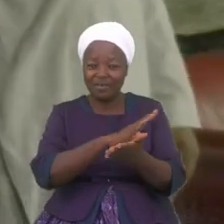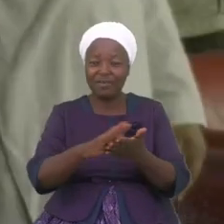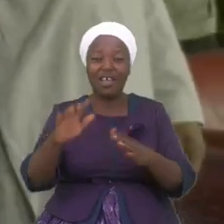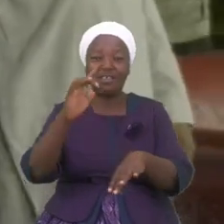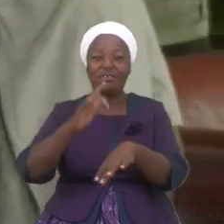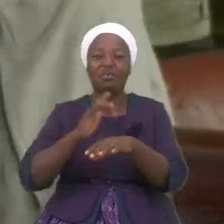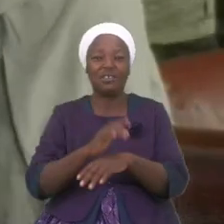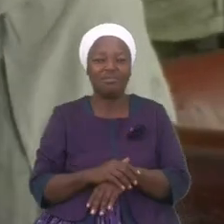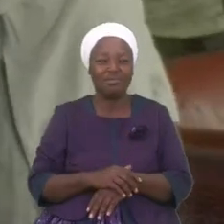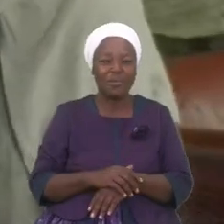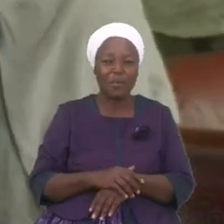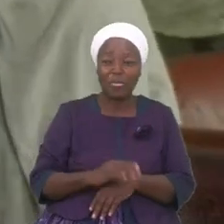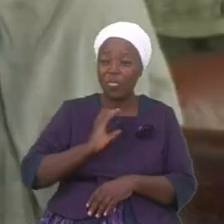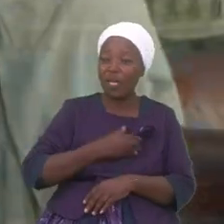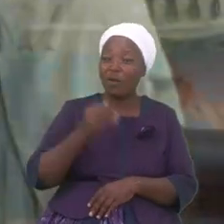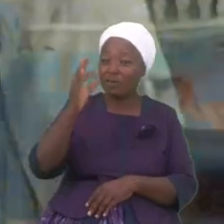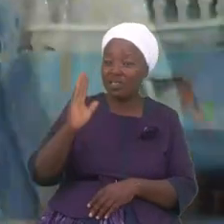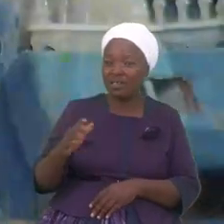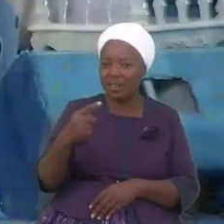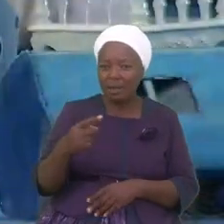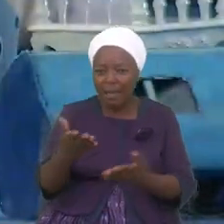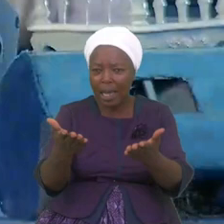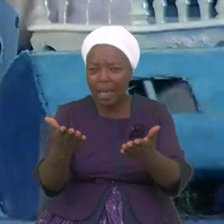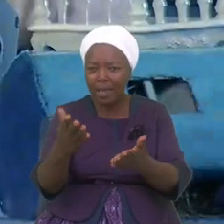Our pastor said, that's how much you can say.